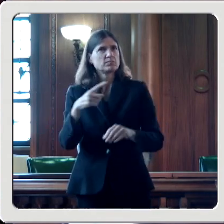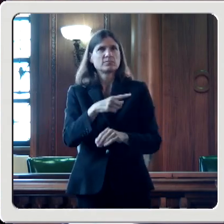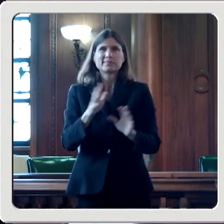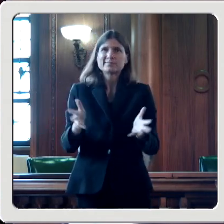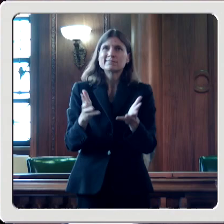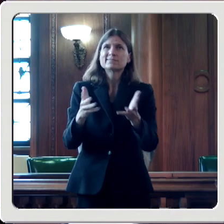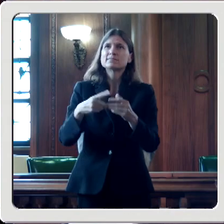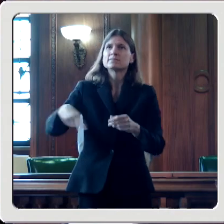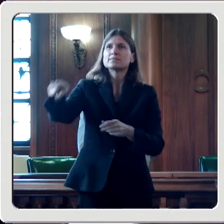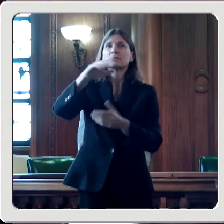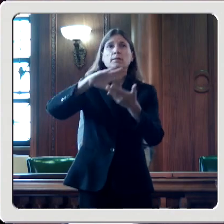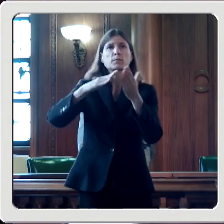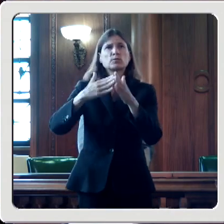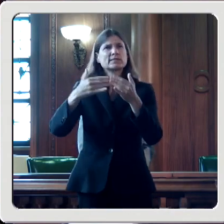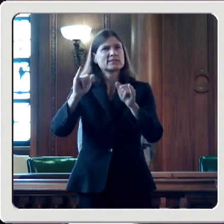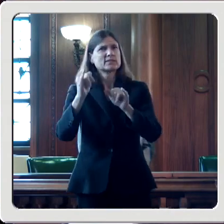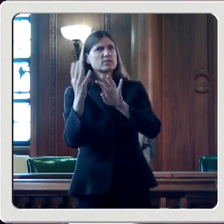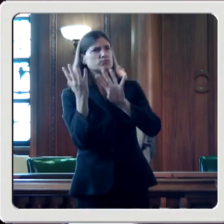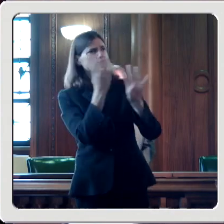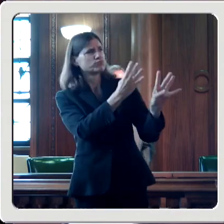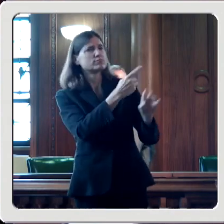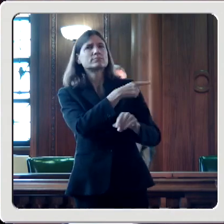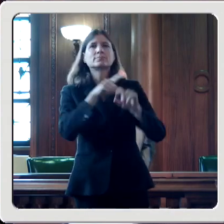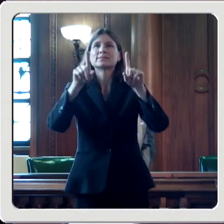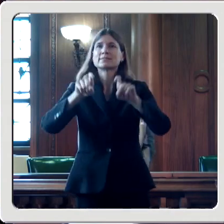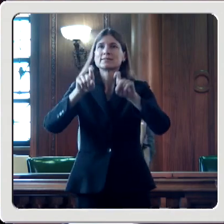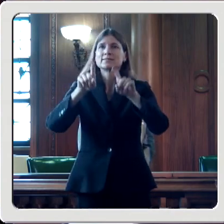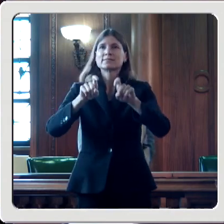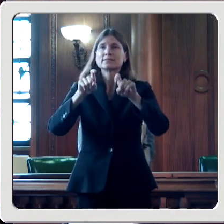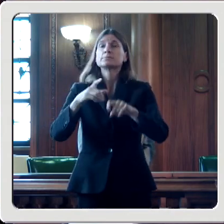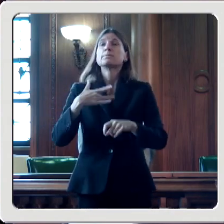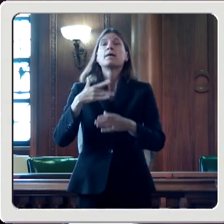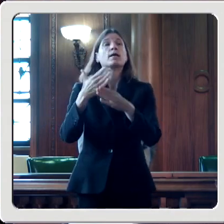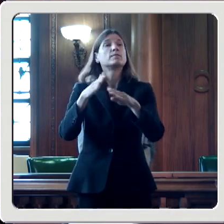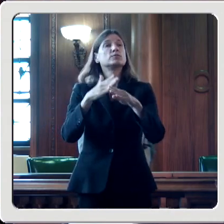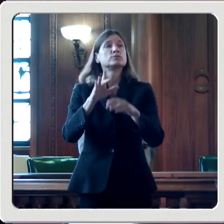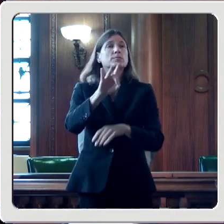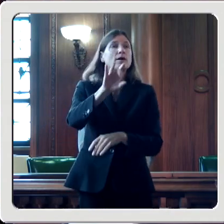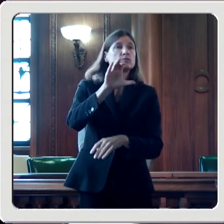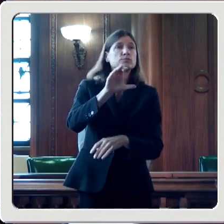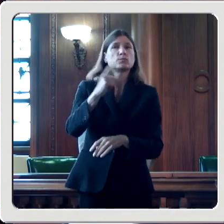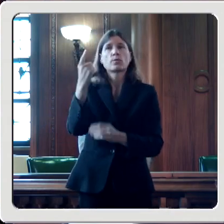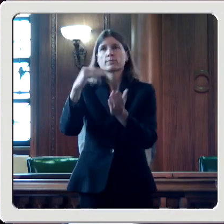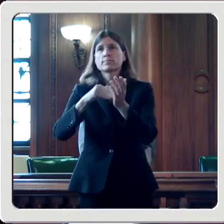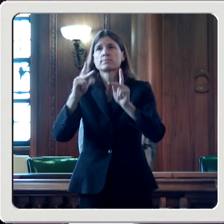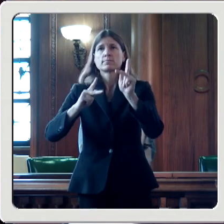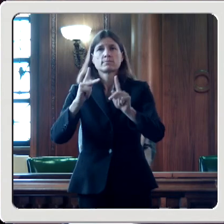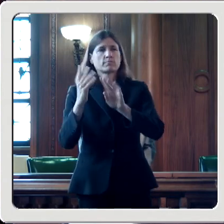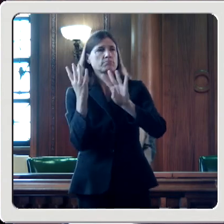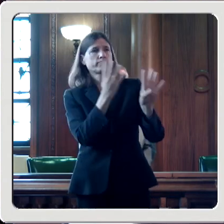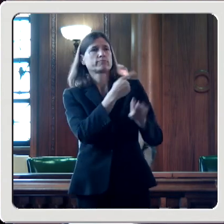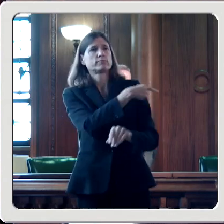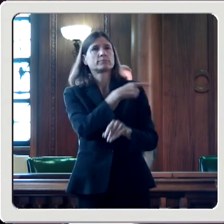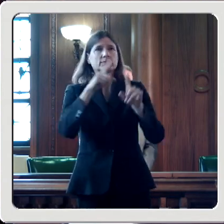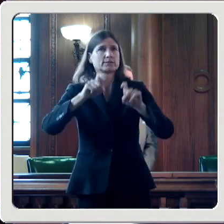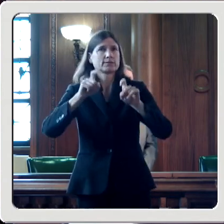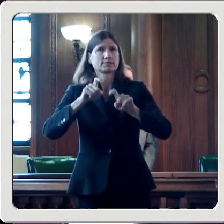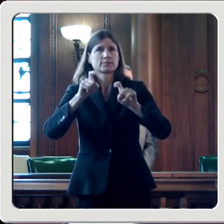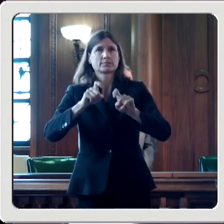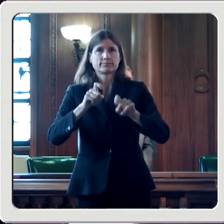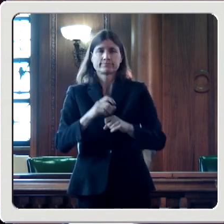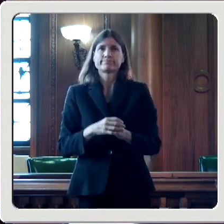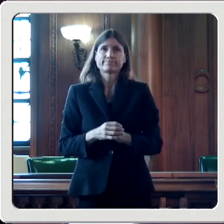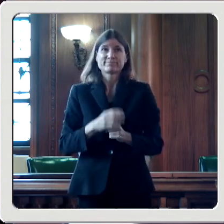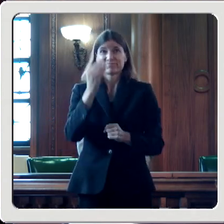and 1,000 individuals a day. Like everyone in the country, our testing supplies are strained by the demand and